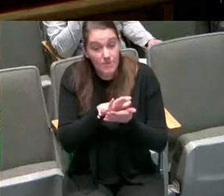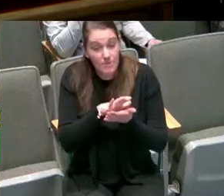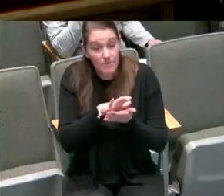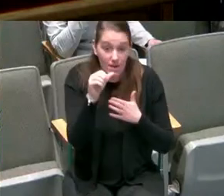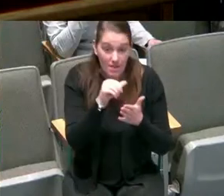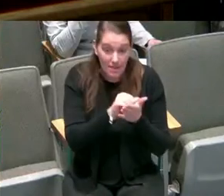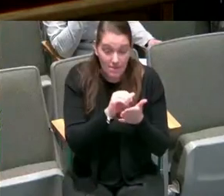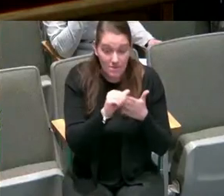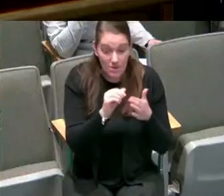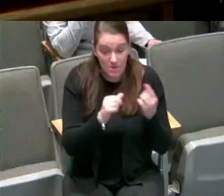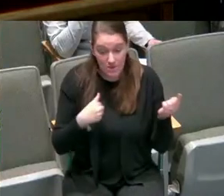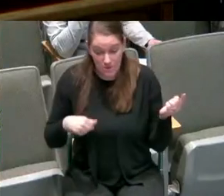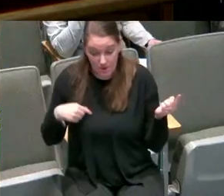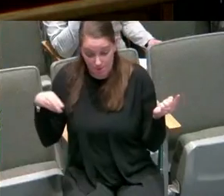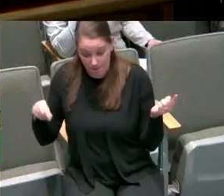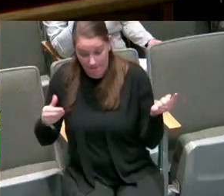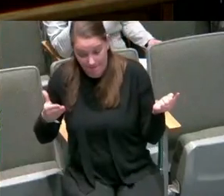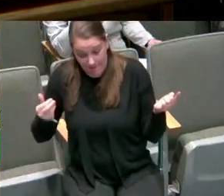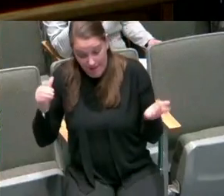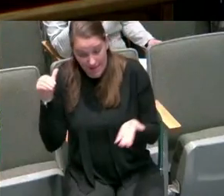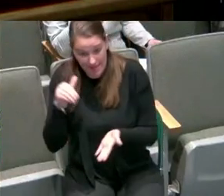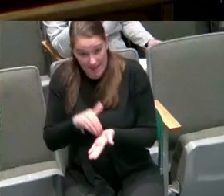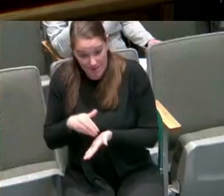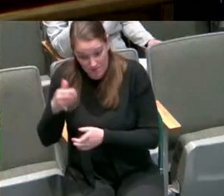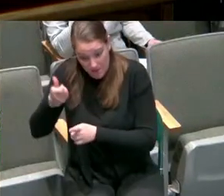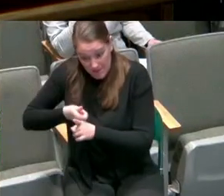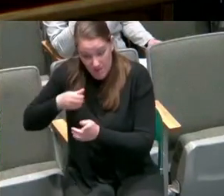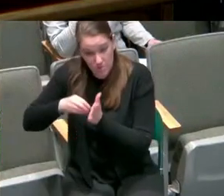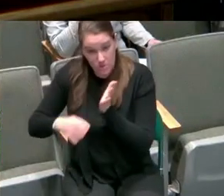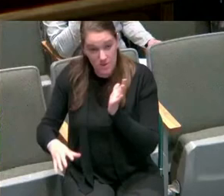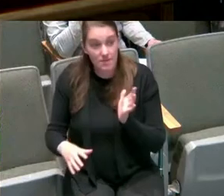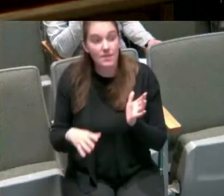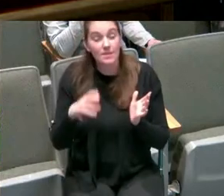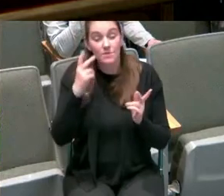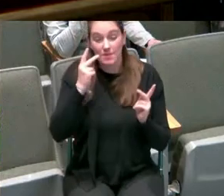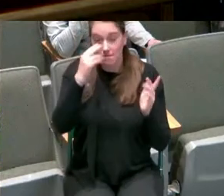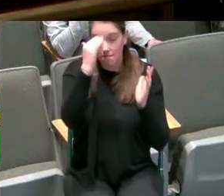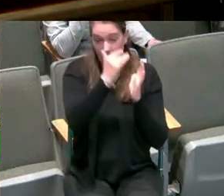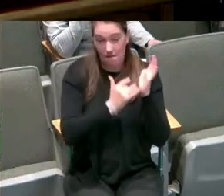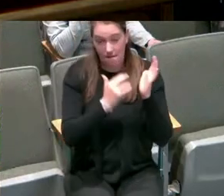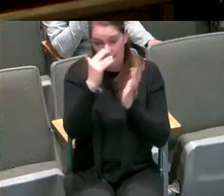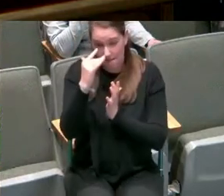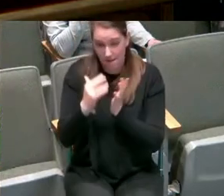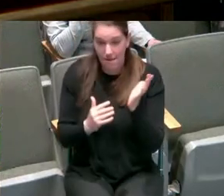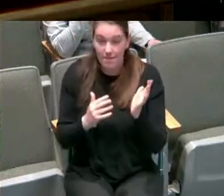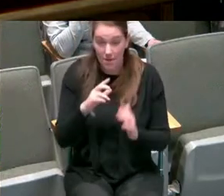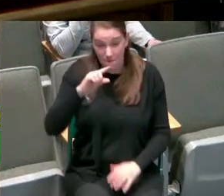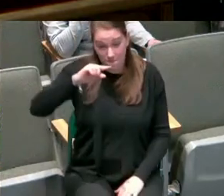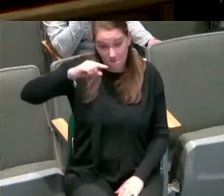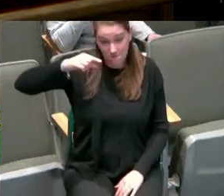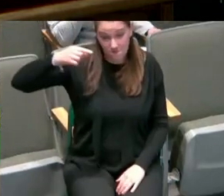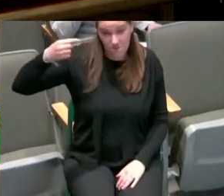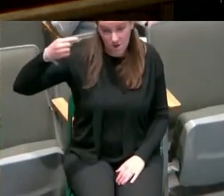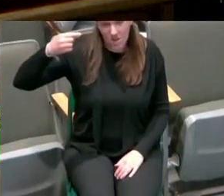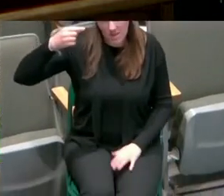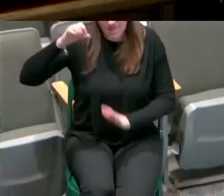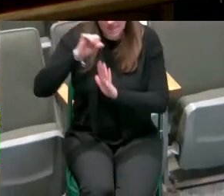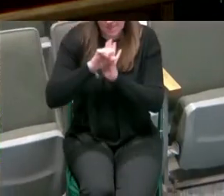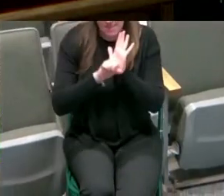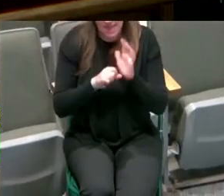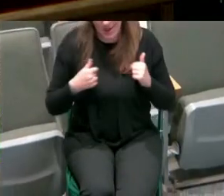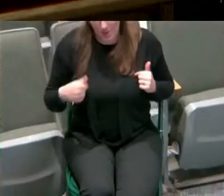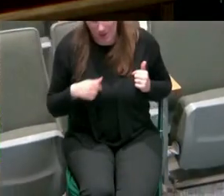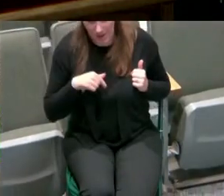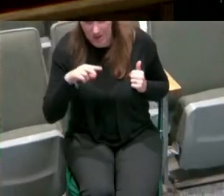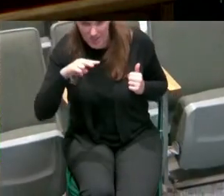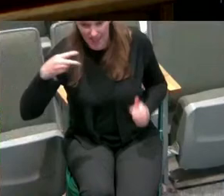and we were paying 15 000 per pupil if you look at Niche rankings they may be first in the state but we are second and